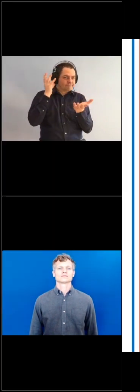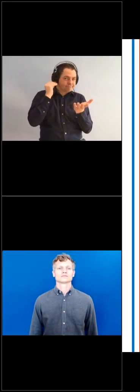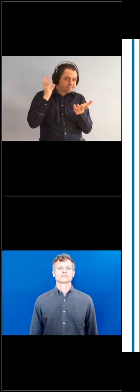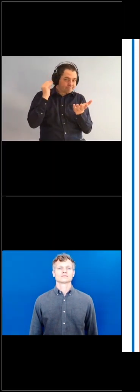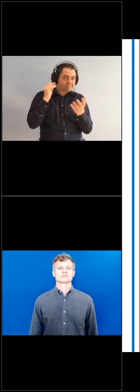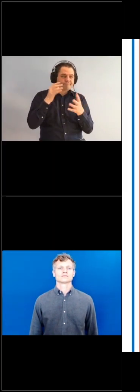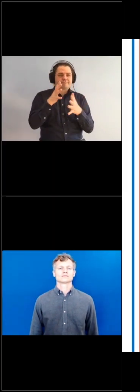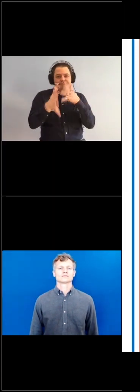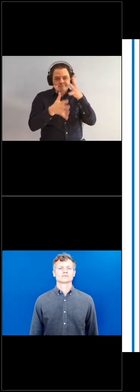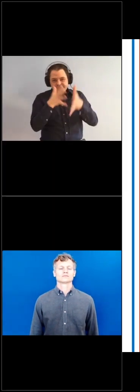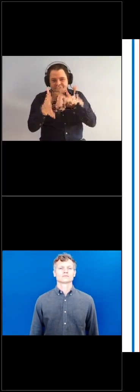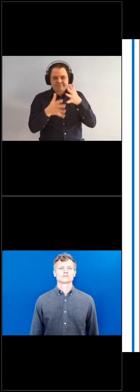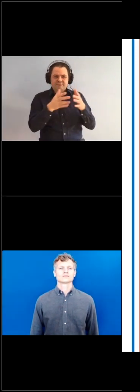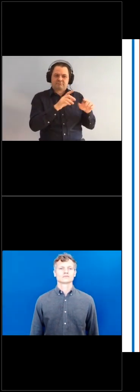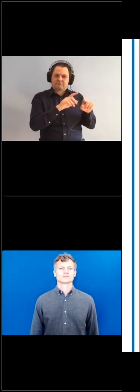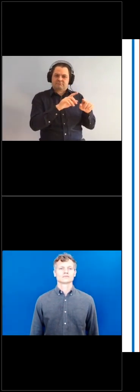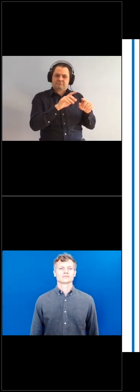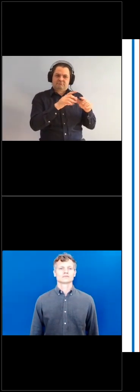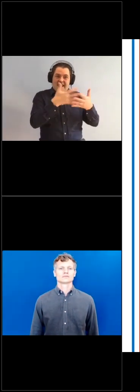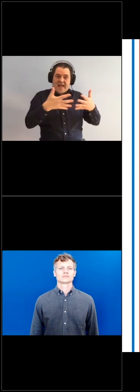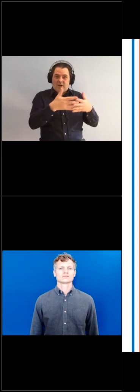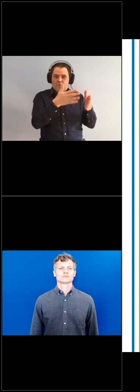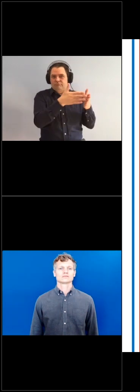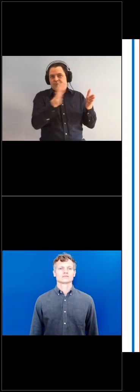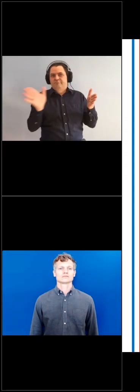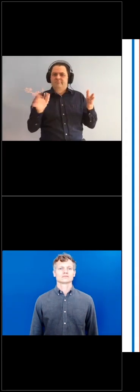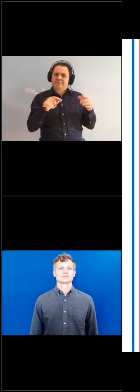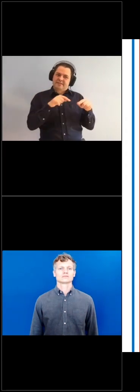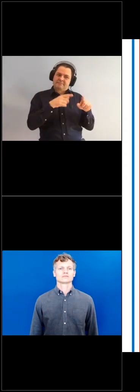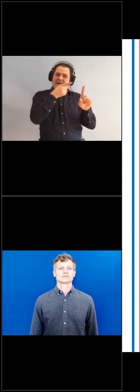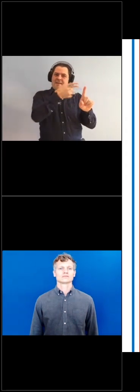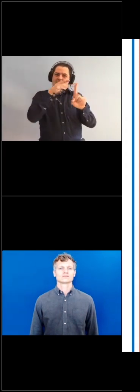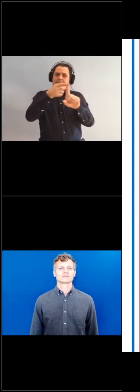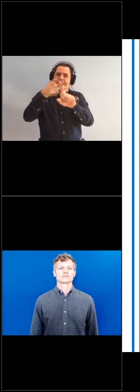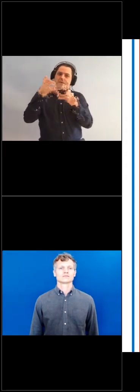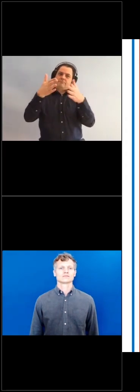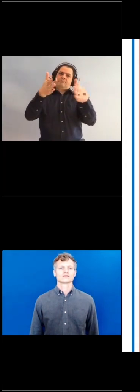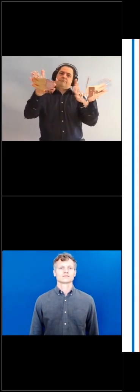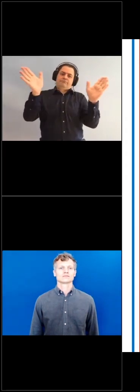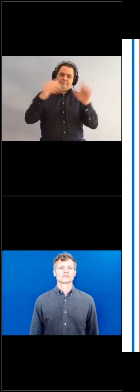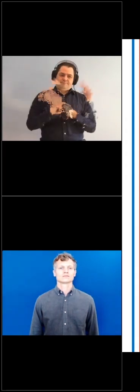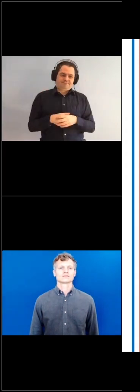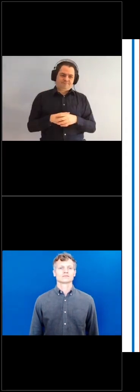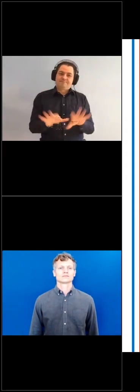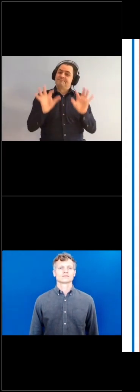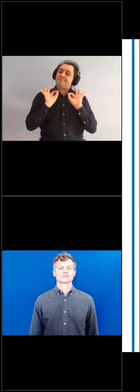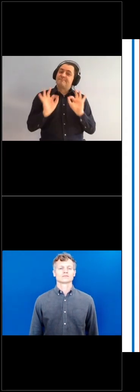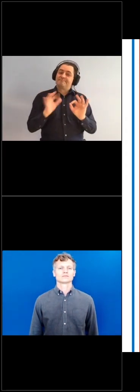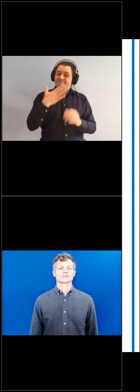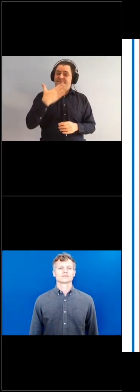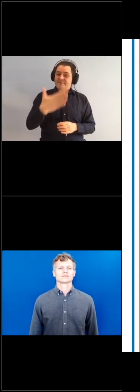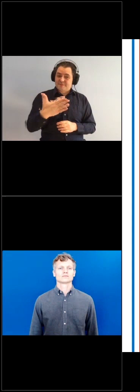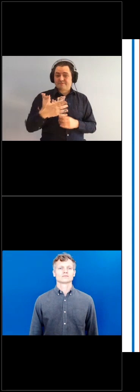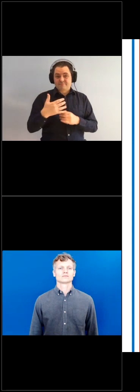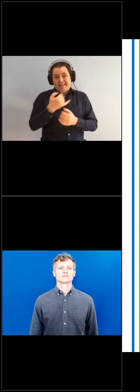to reach the different people. And that is it. for my side. I will be available at the end